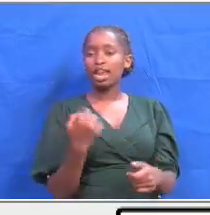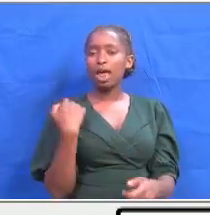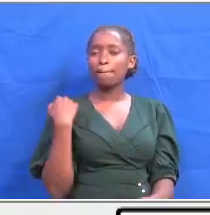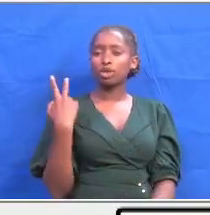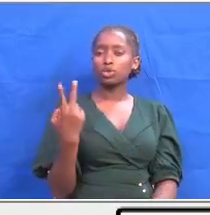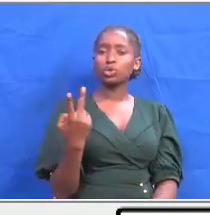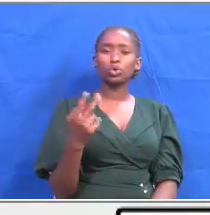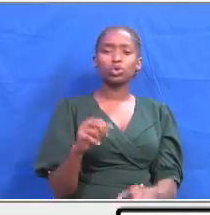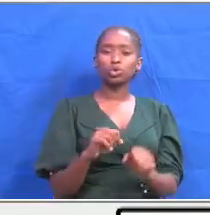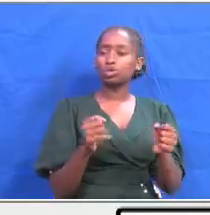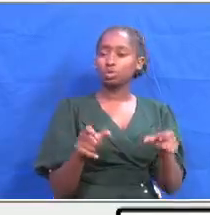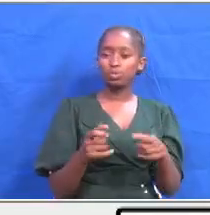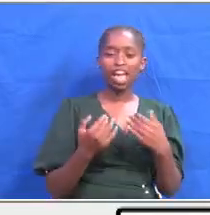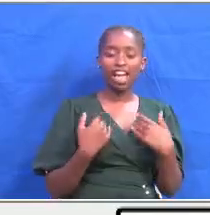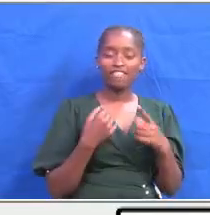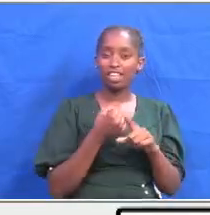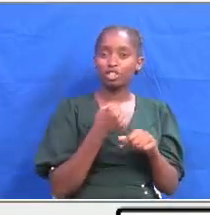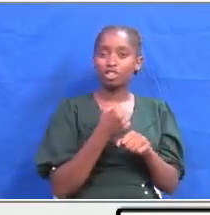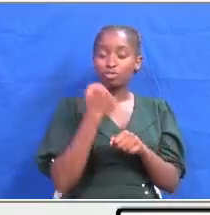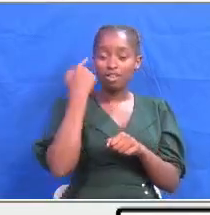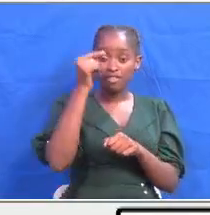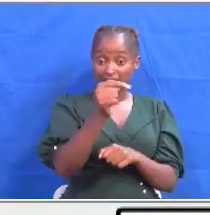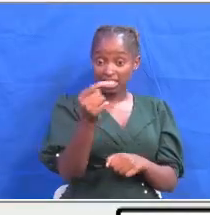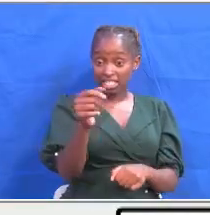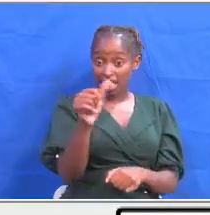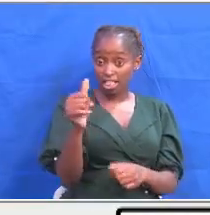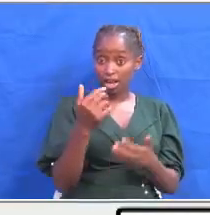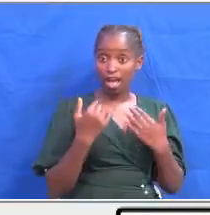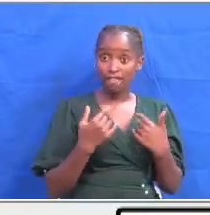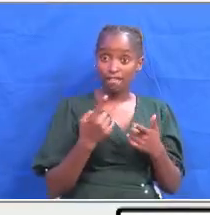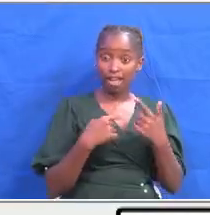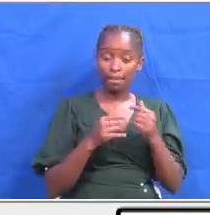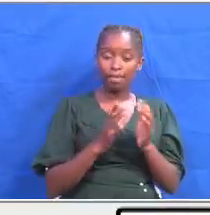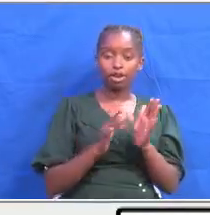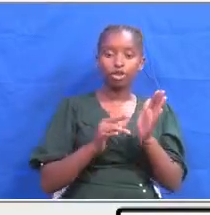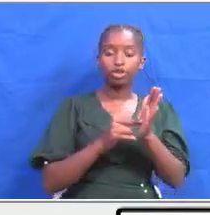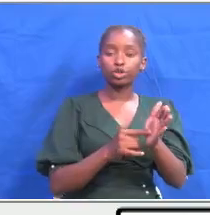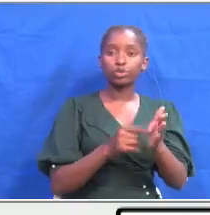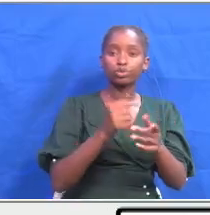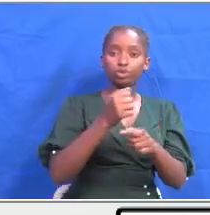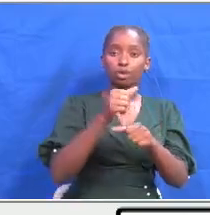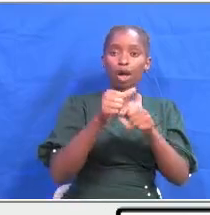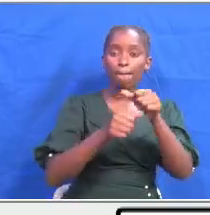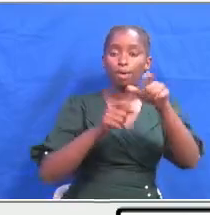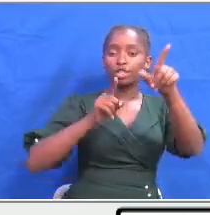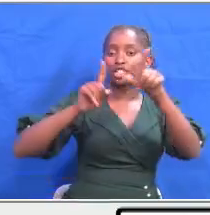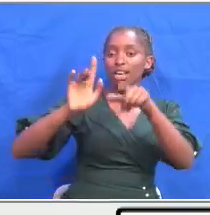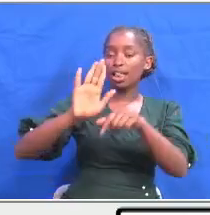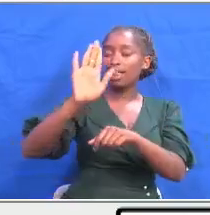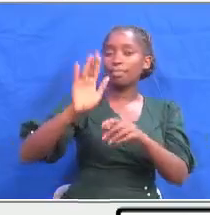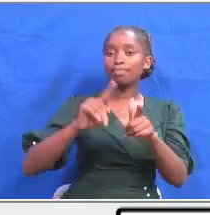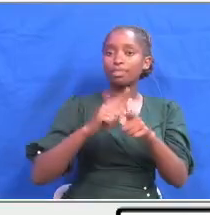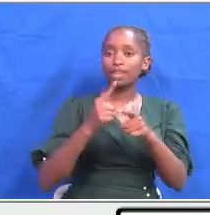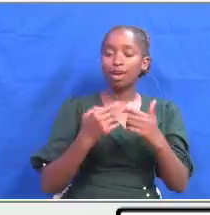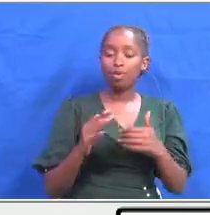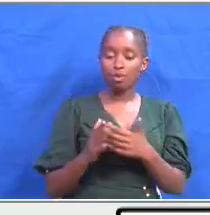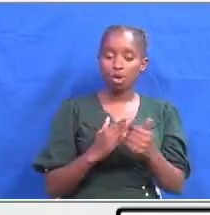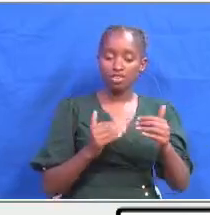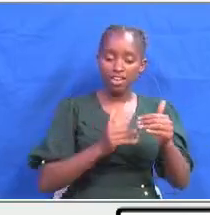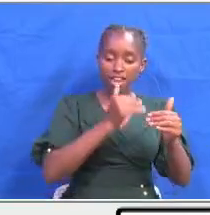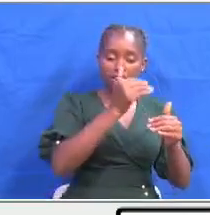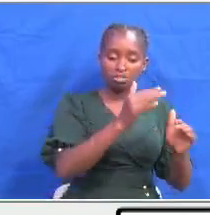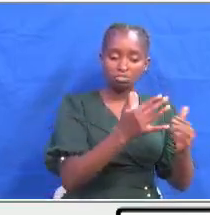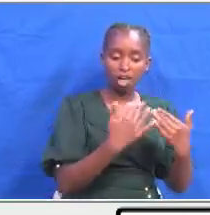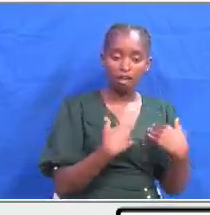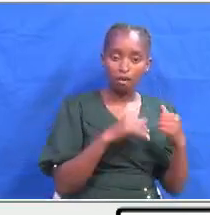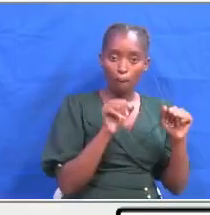hit jobs on each other. Waiguru had to come and put a post about her journey. And then what followed was a vitriol, possibly